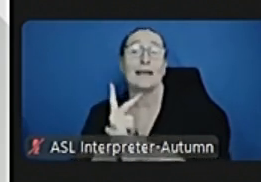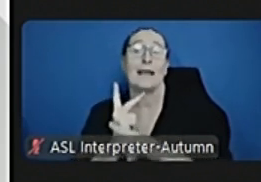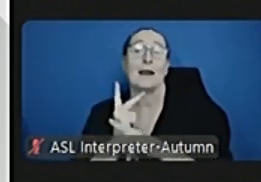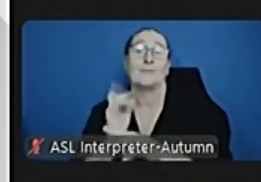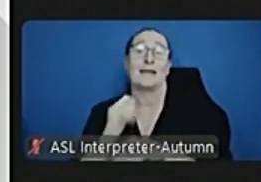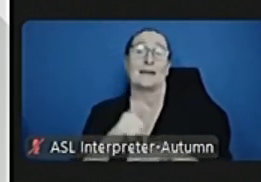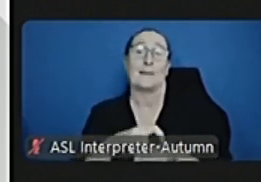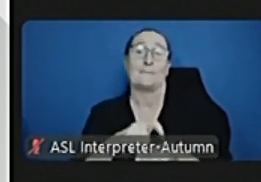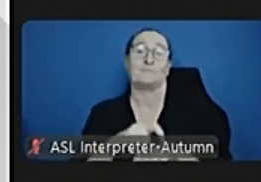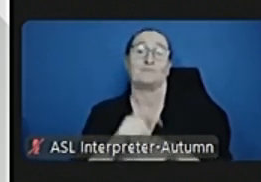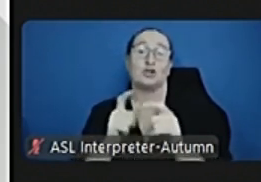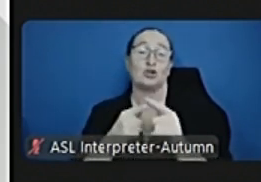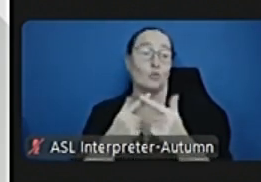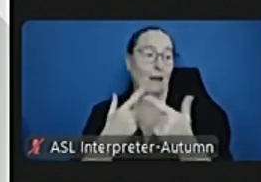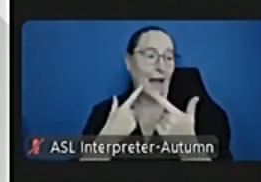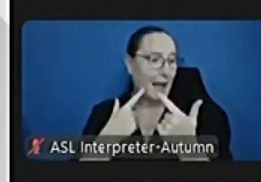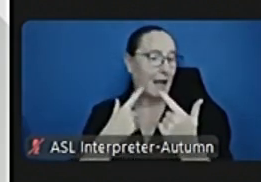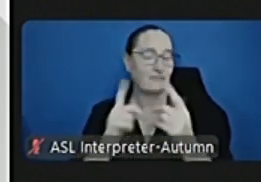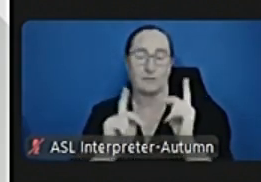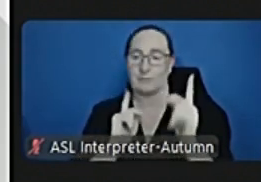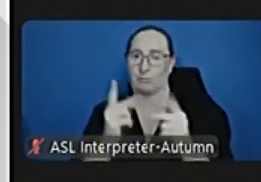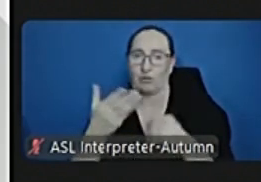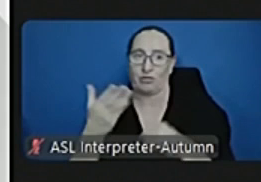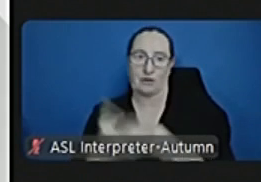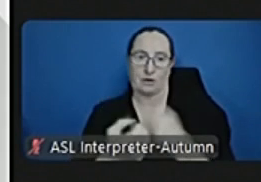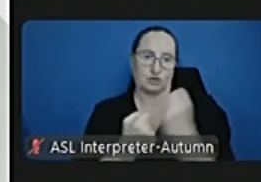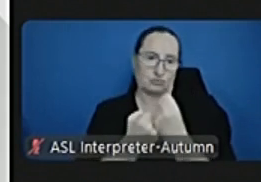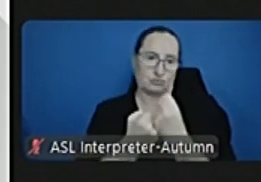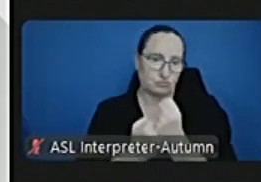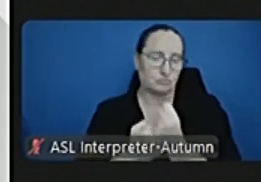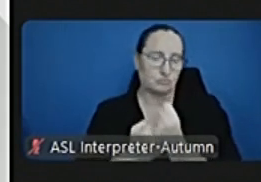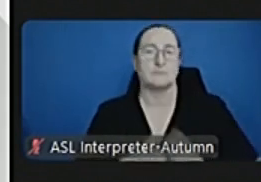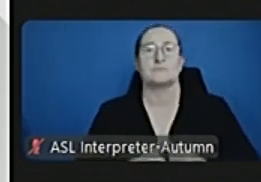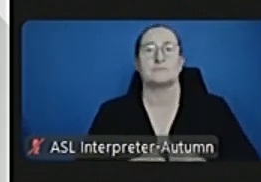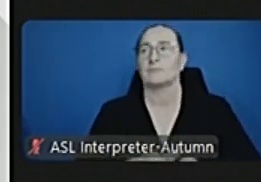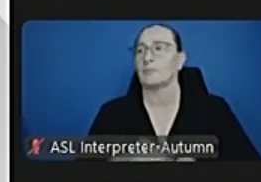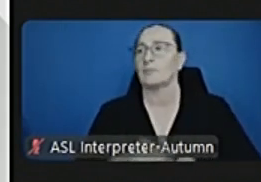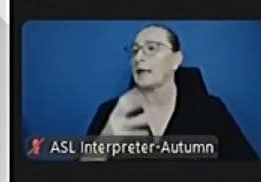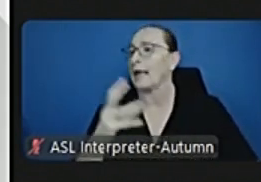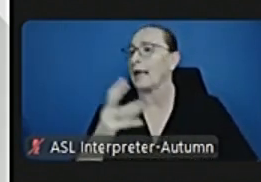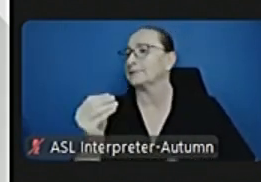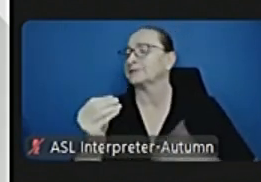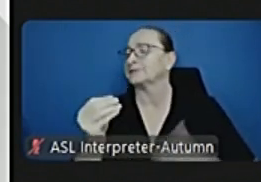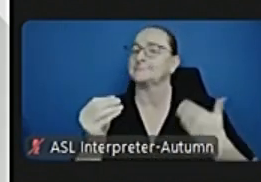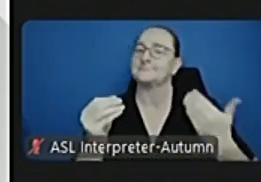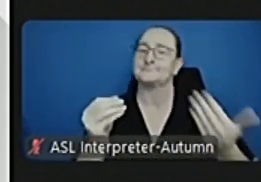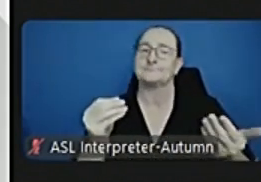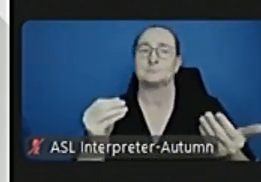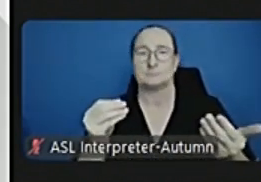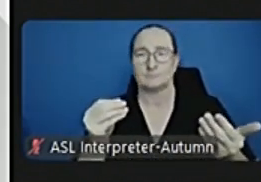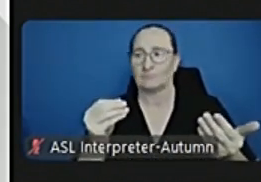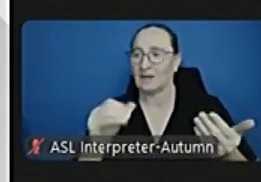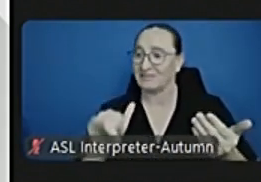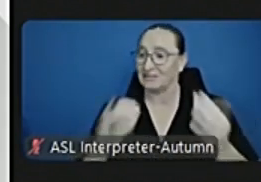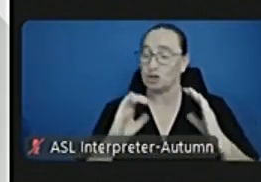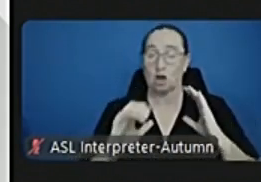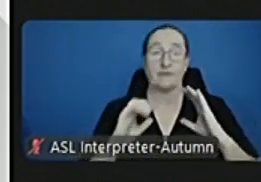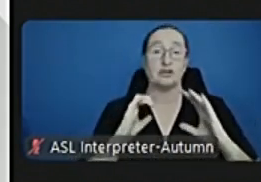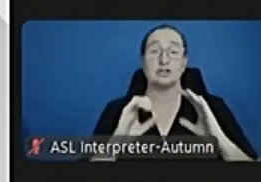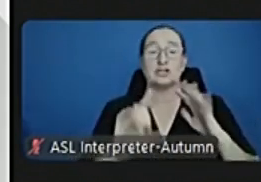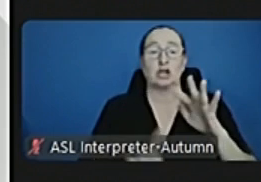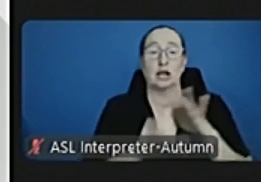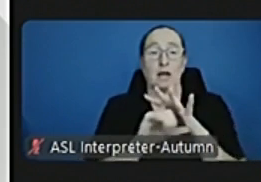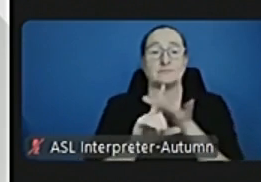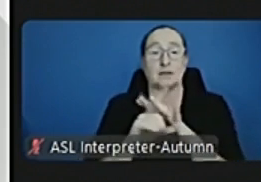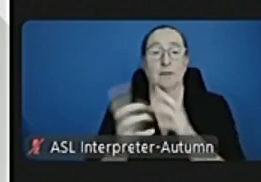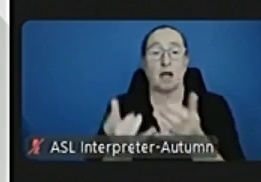you have the continuity? Do you have the people there to do so? And, this conversation comes up a lot too, and it's